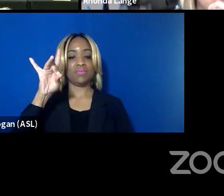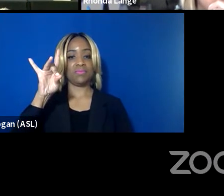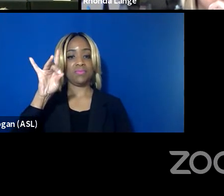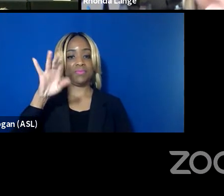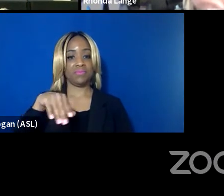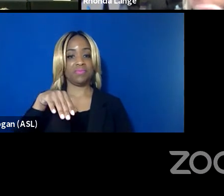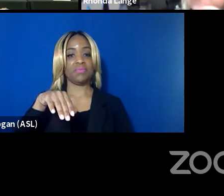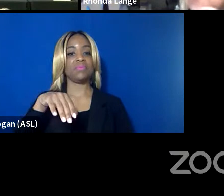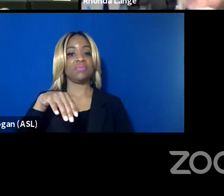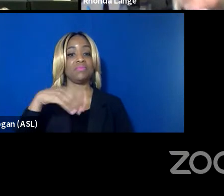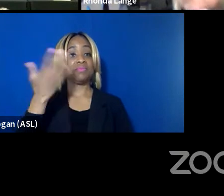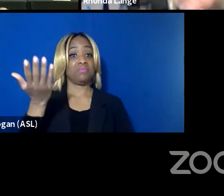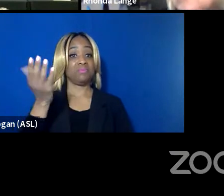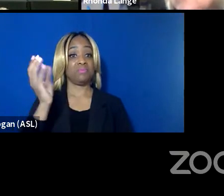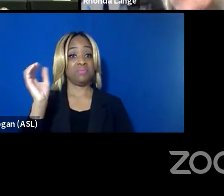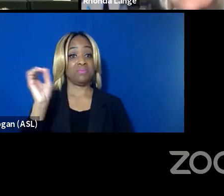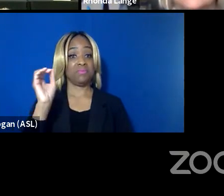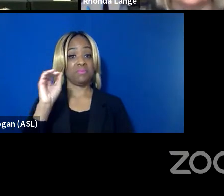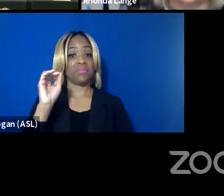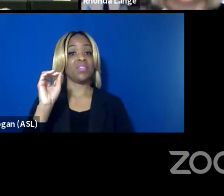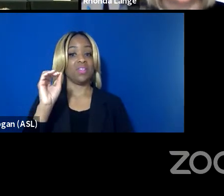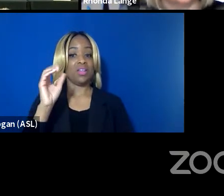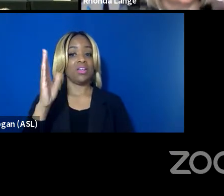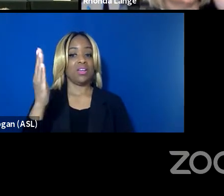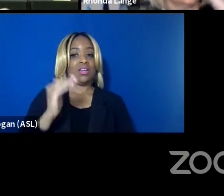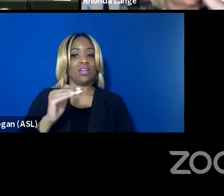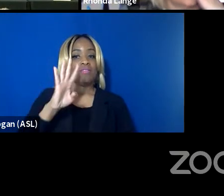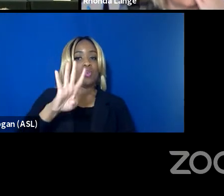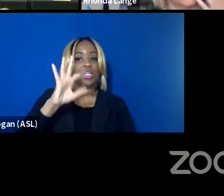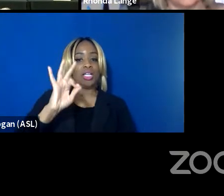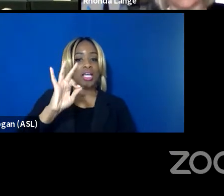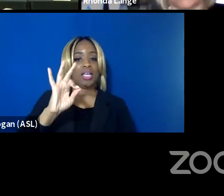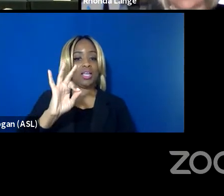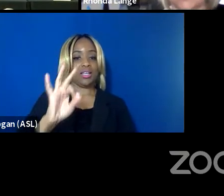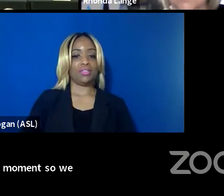All right, no 48 at the moment, so we'll move to 49.